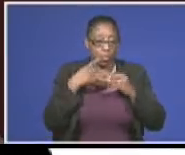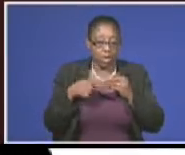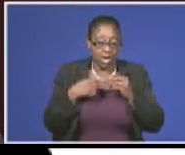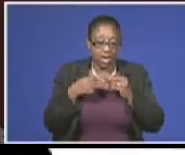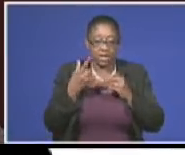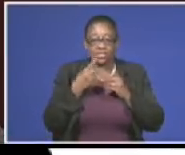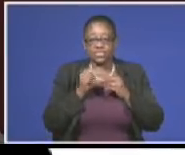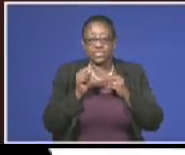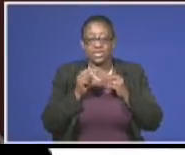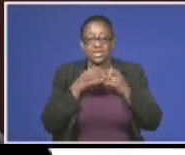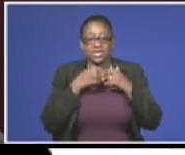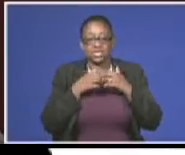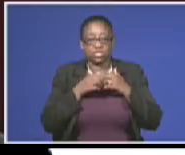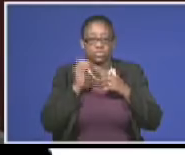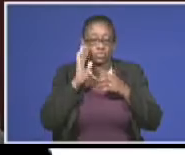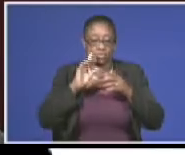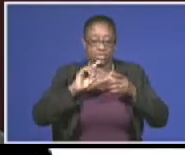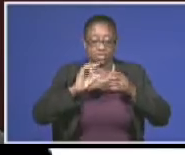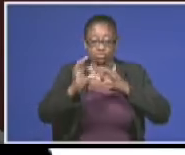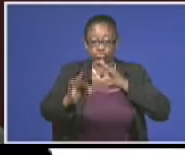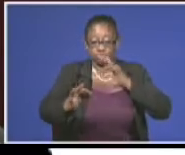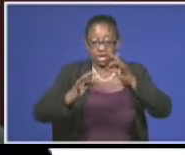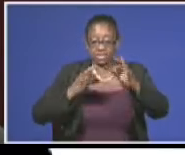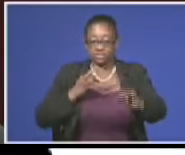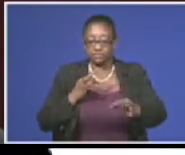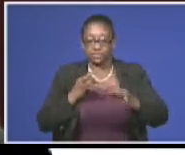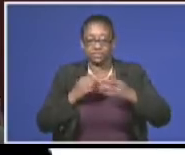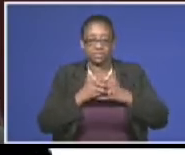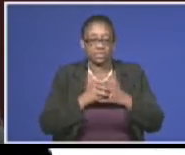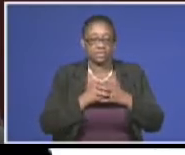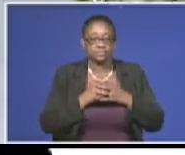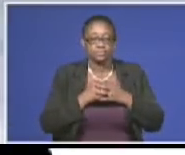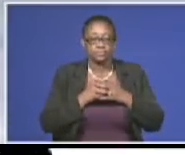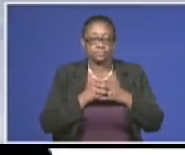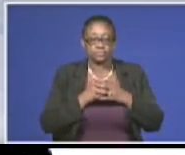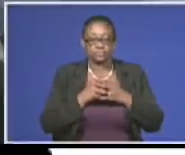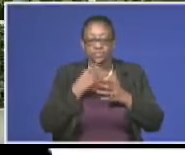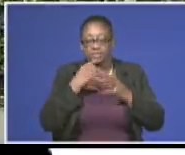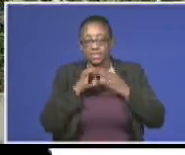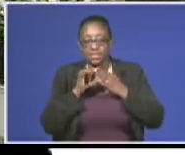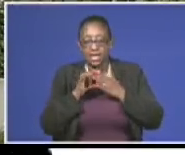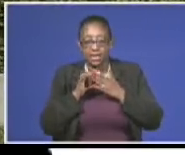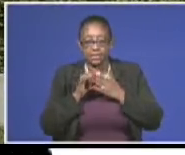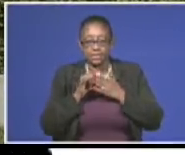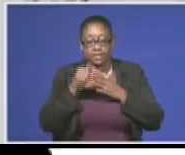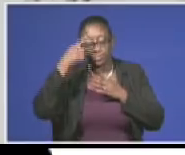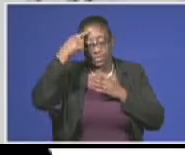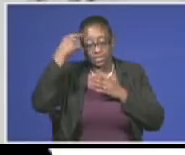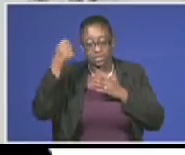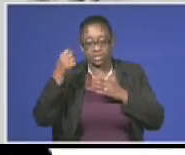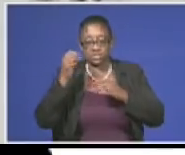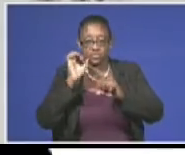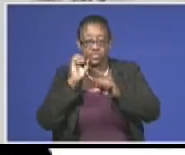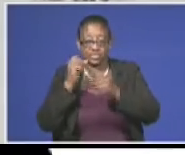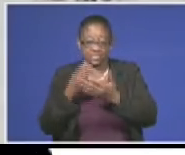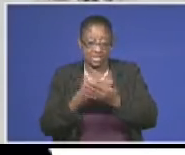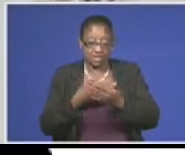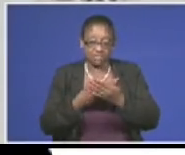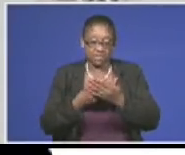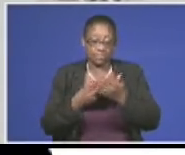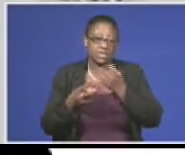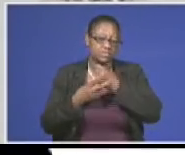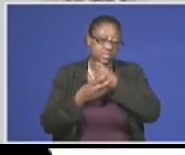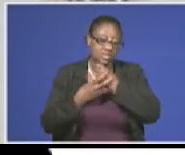going to be transferred. Parker says the new equipment is a game changer for B.P.L, that due to savings will be able to focus more resources